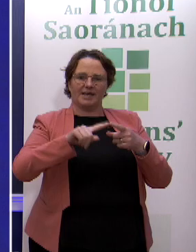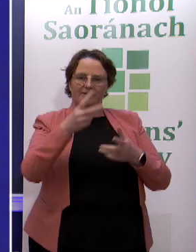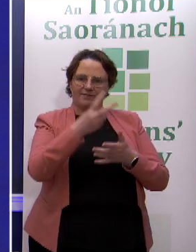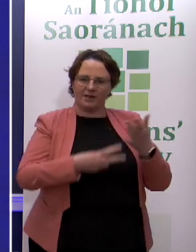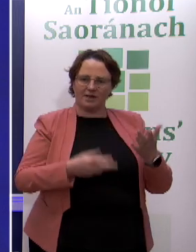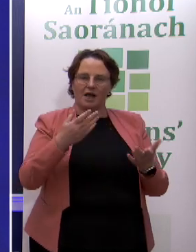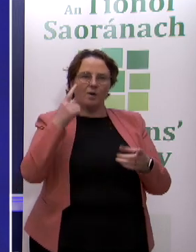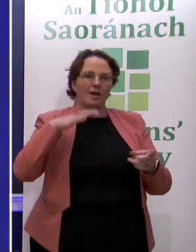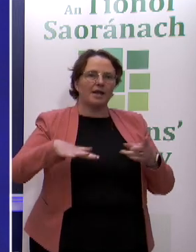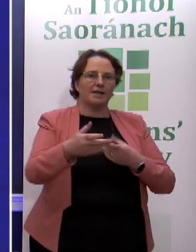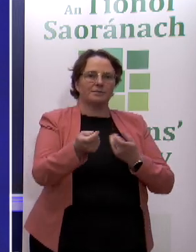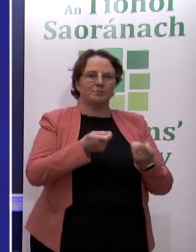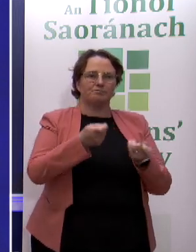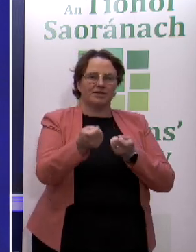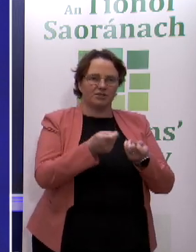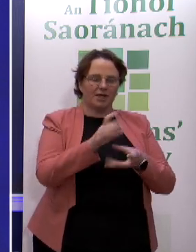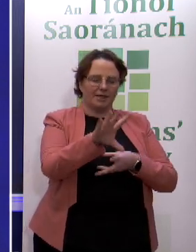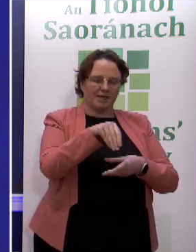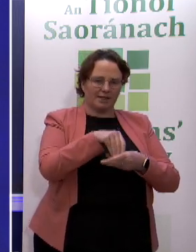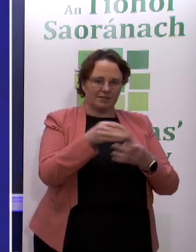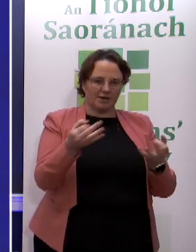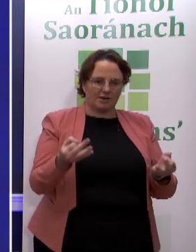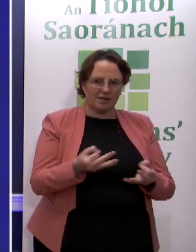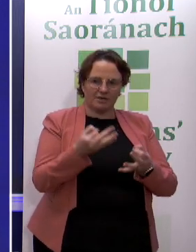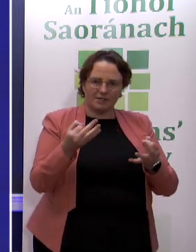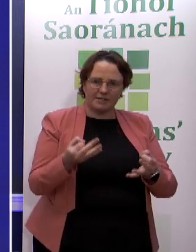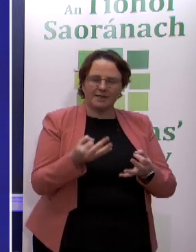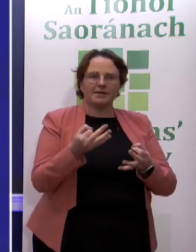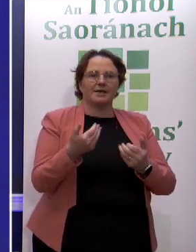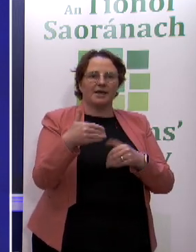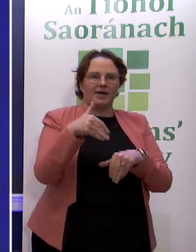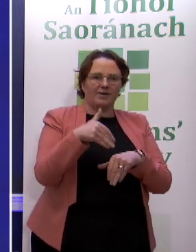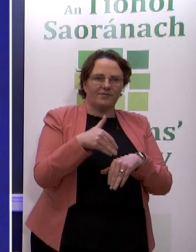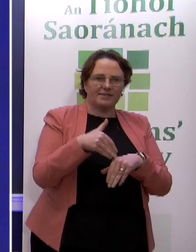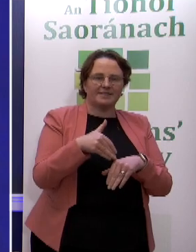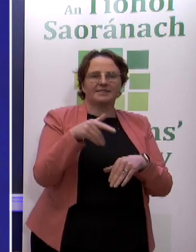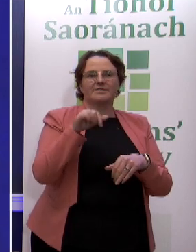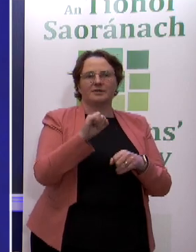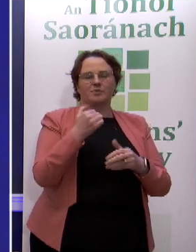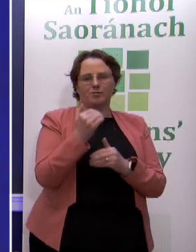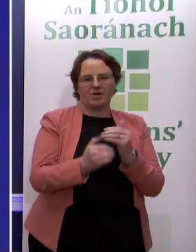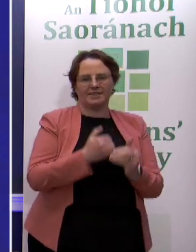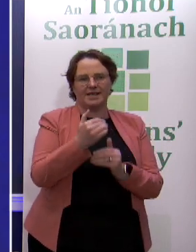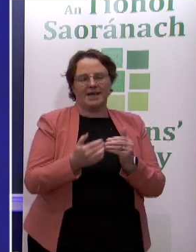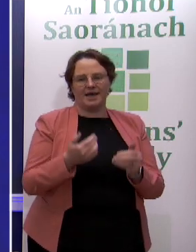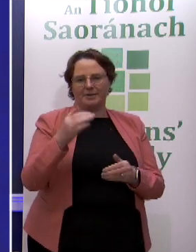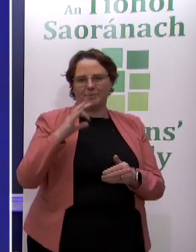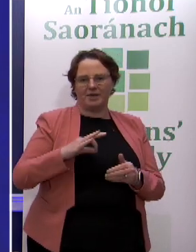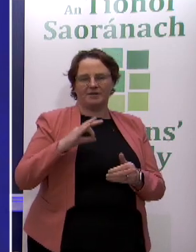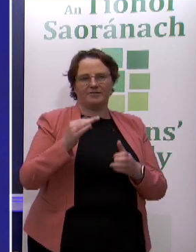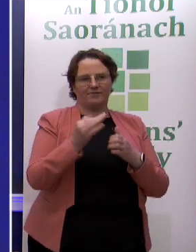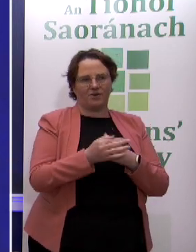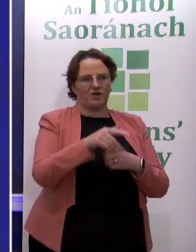land management practices, which includes agriculture and urbanisation, affects ecological processes and the benefits for